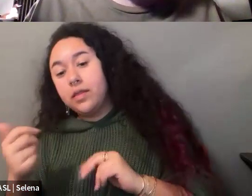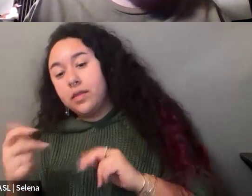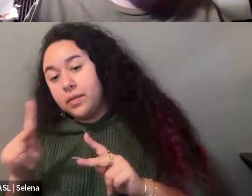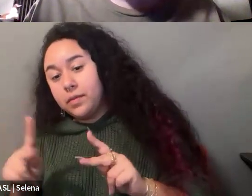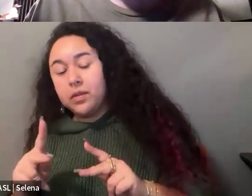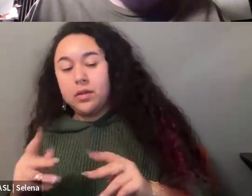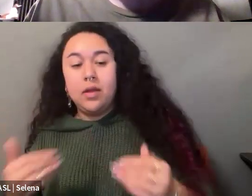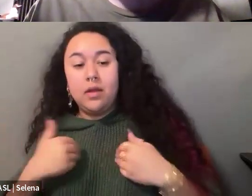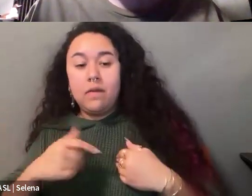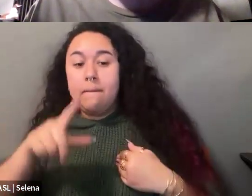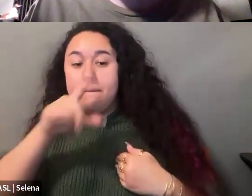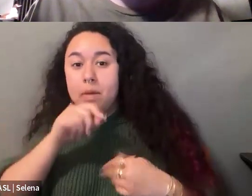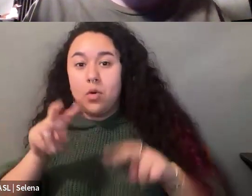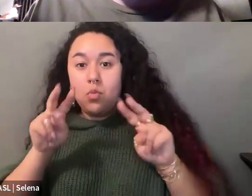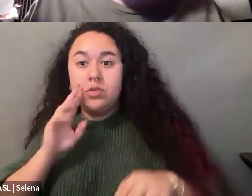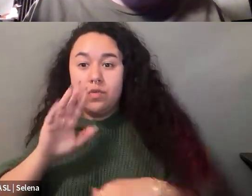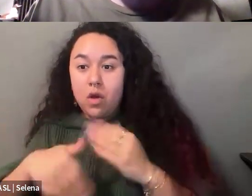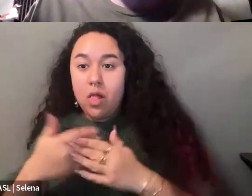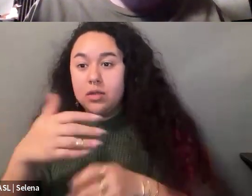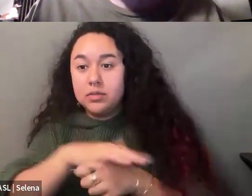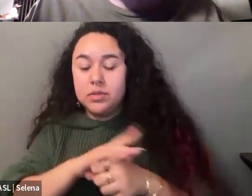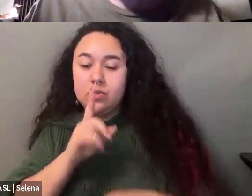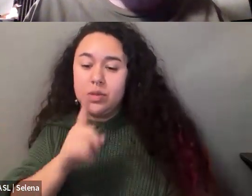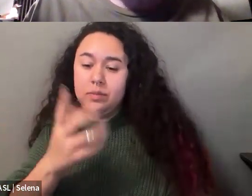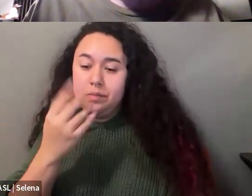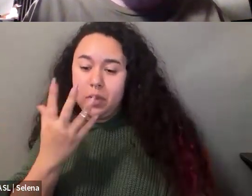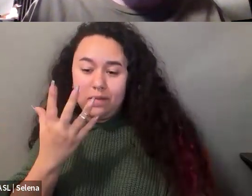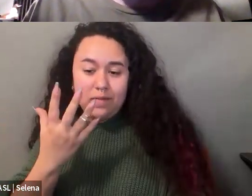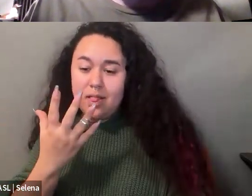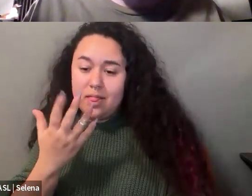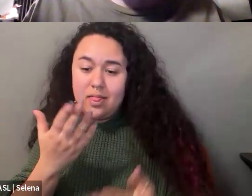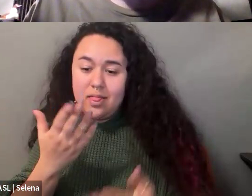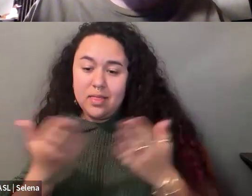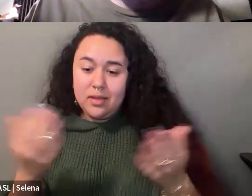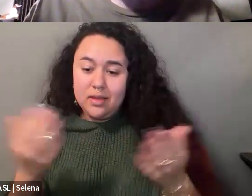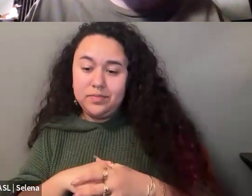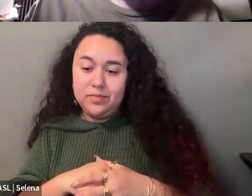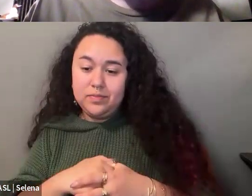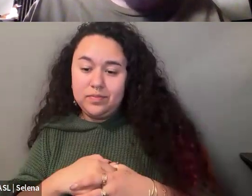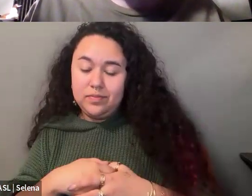and having birding in all of those spaces is a really beautiful thing.